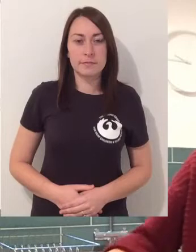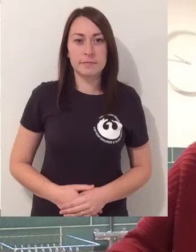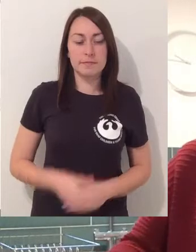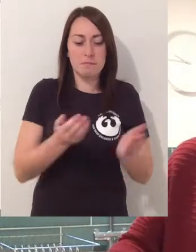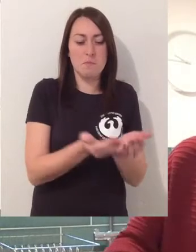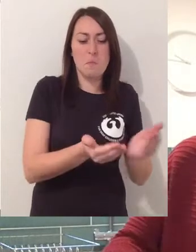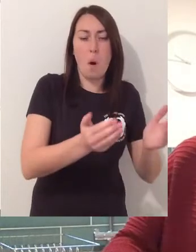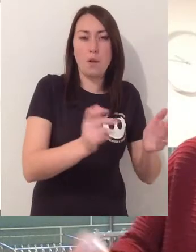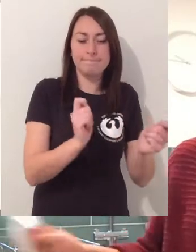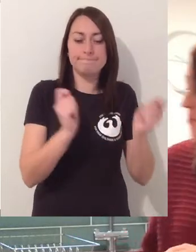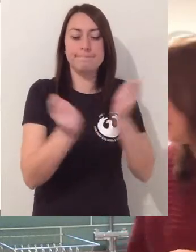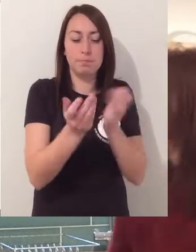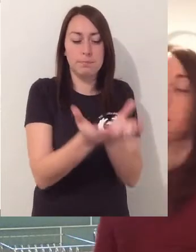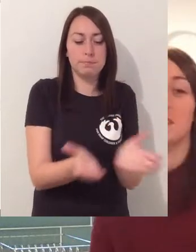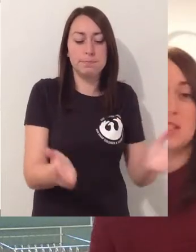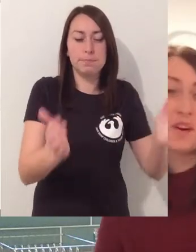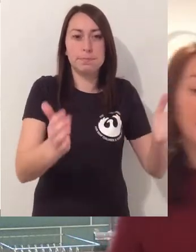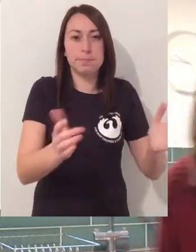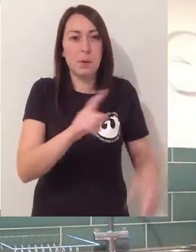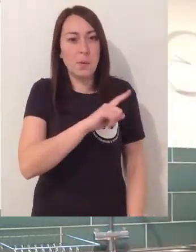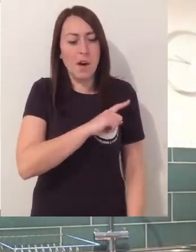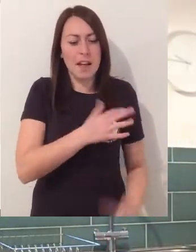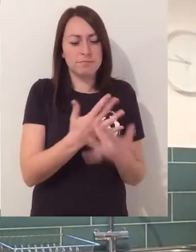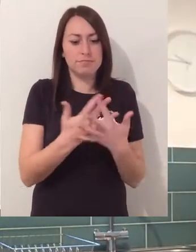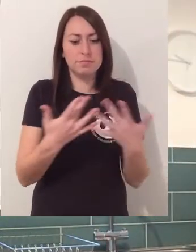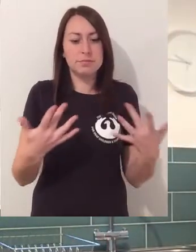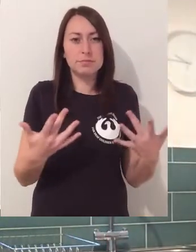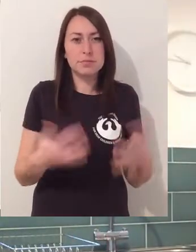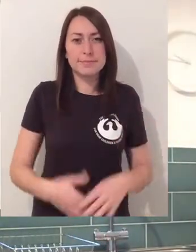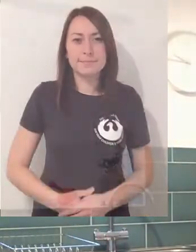I'm actually going to use a slightly larger bowl because there's quite a lot of them.